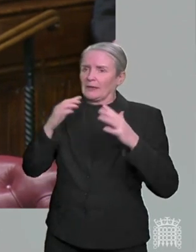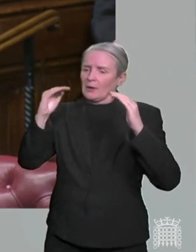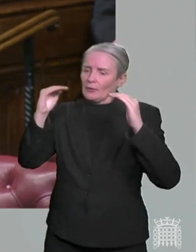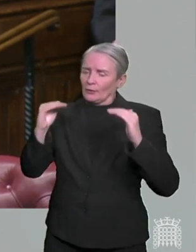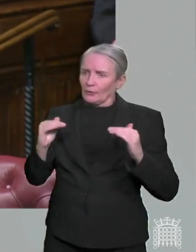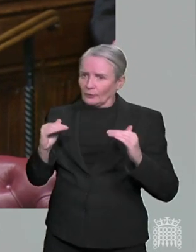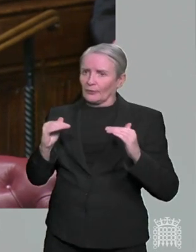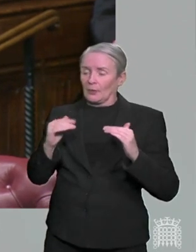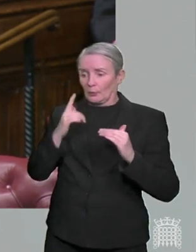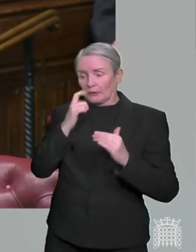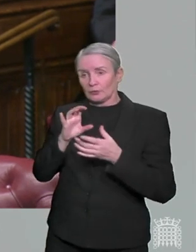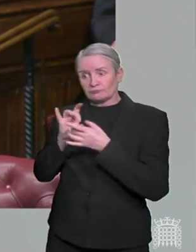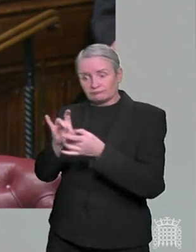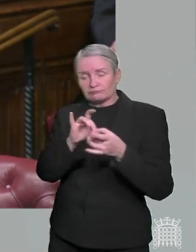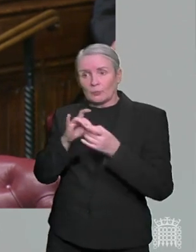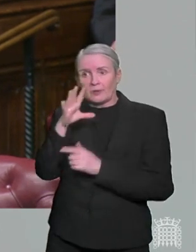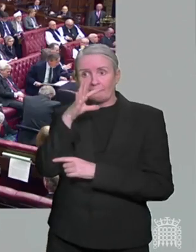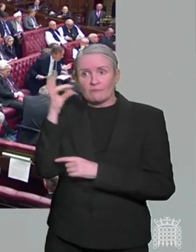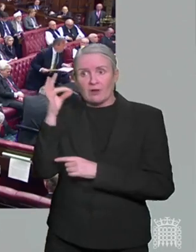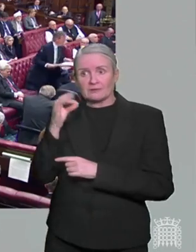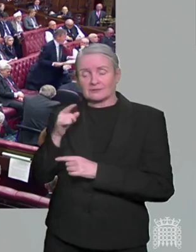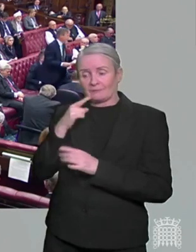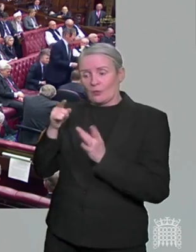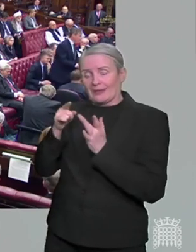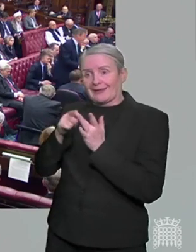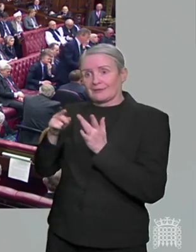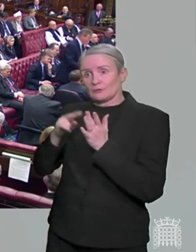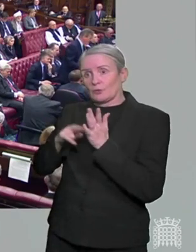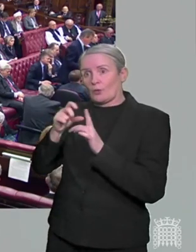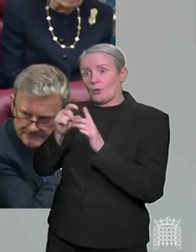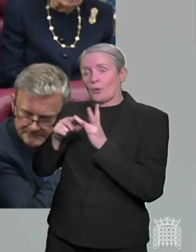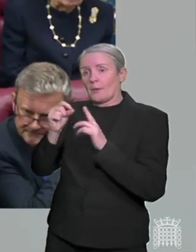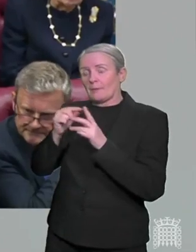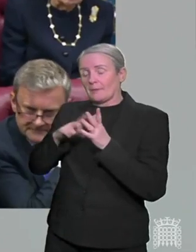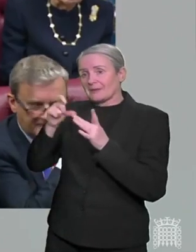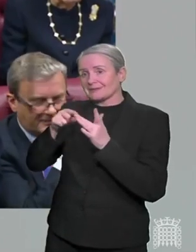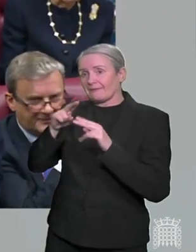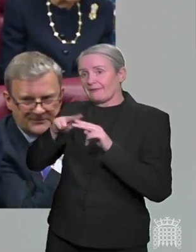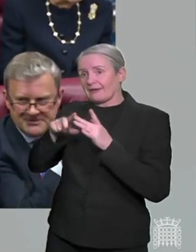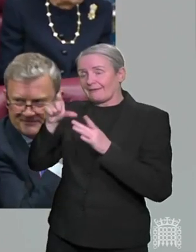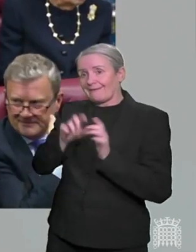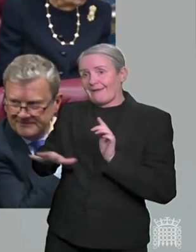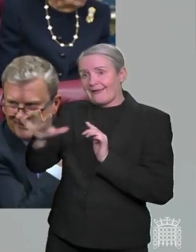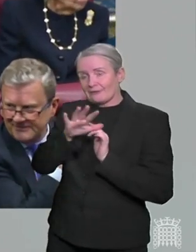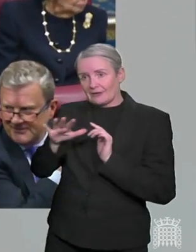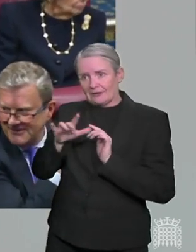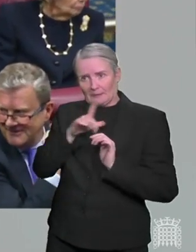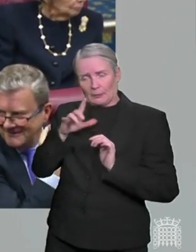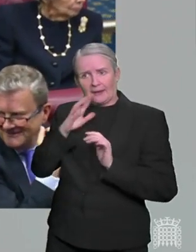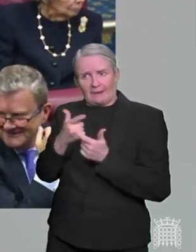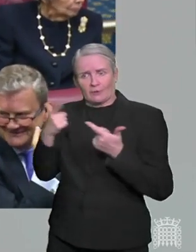Indo-Pacific area, where they have a great deal to contribute? I think my noble friend makes a good point, which is